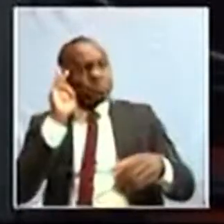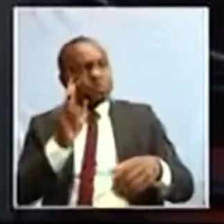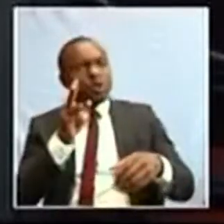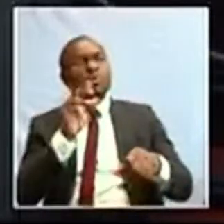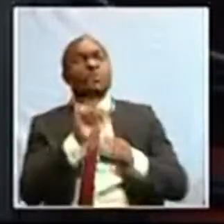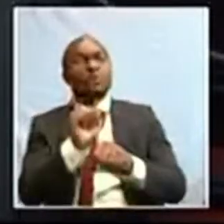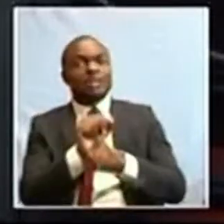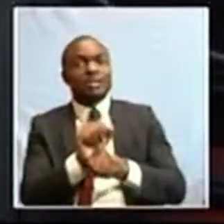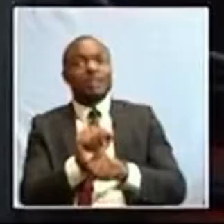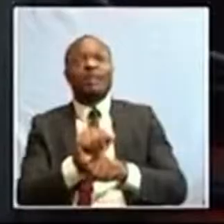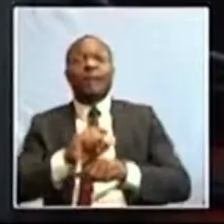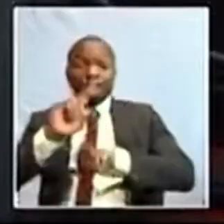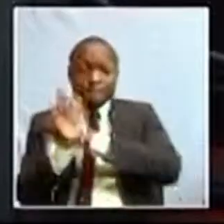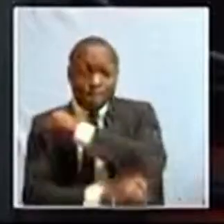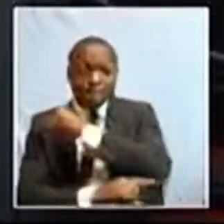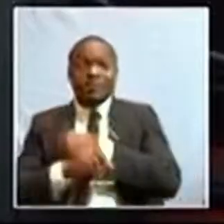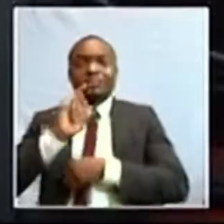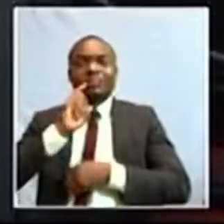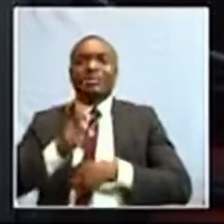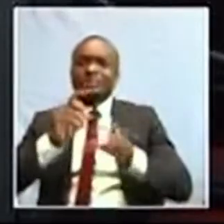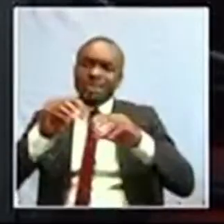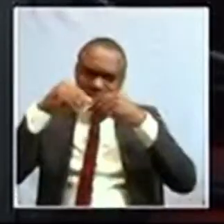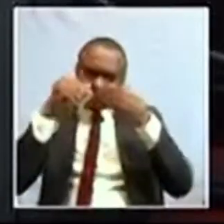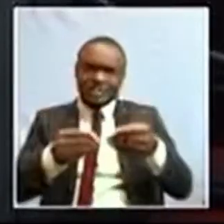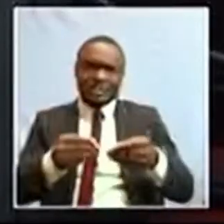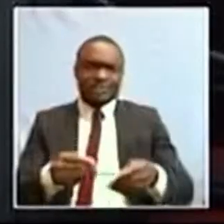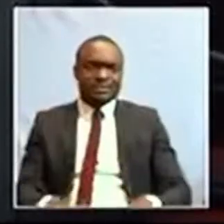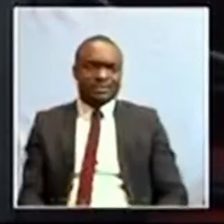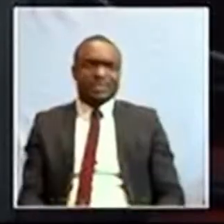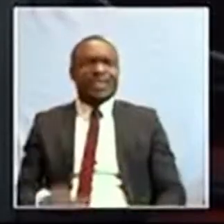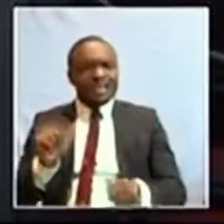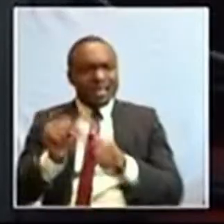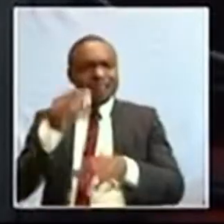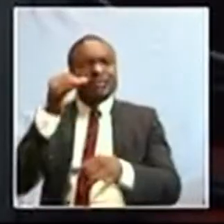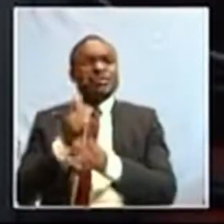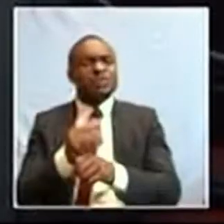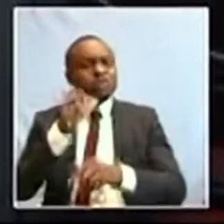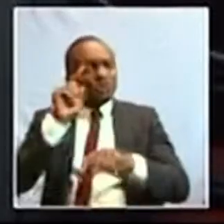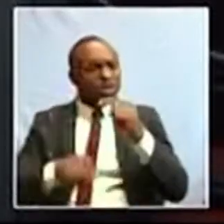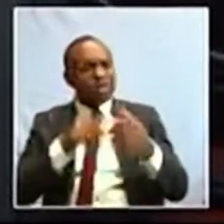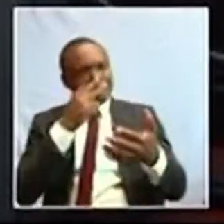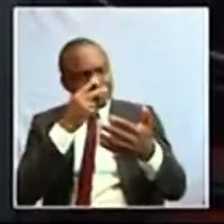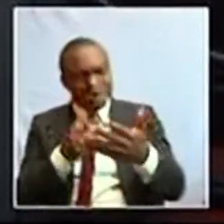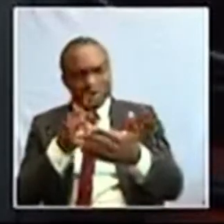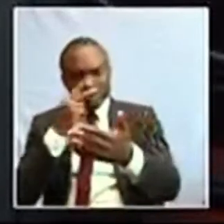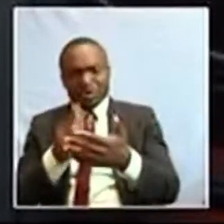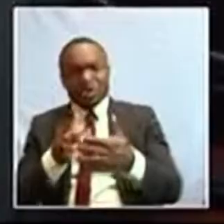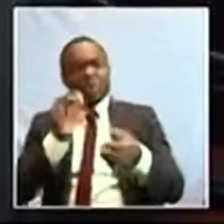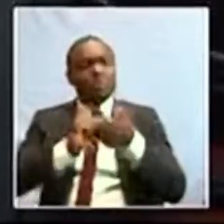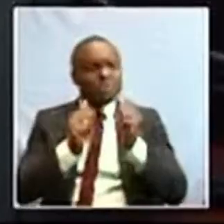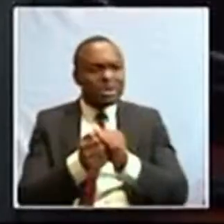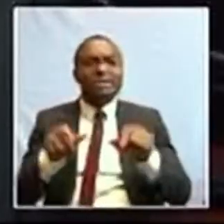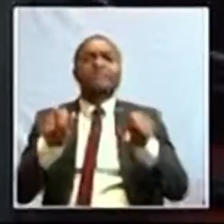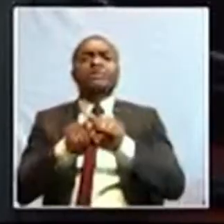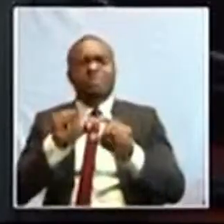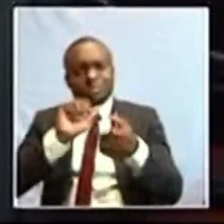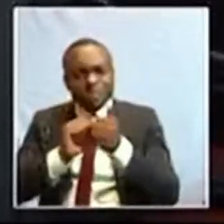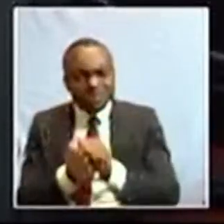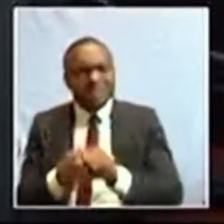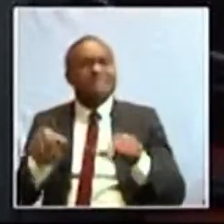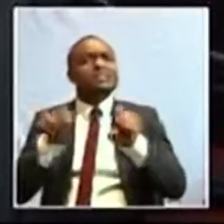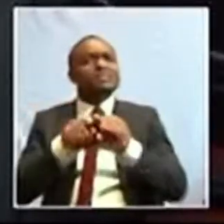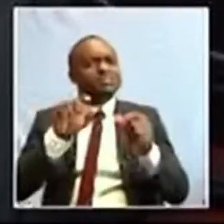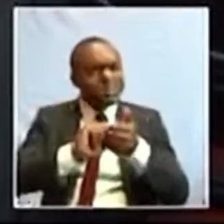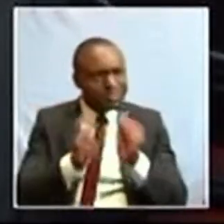think sanctions should begin to be done, because year in, year out, we cannot be looking at queries, the same queries, the